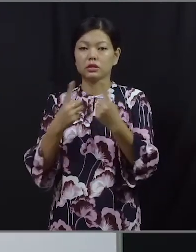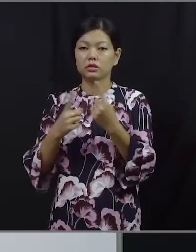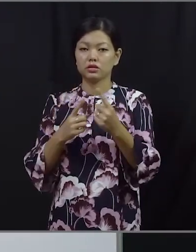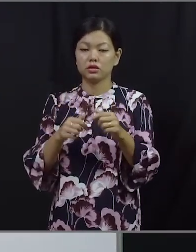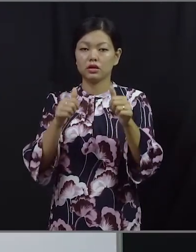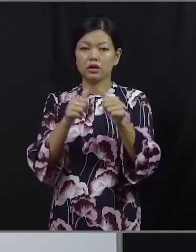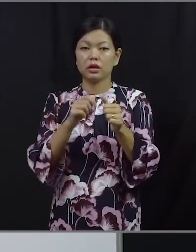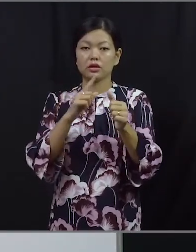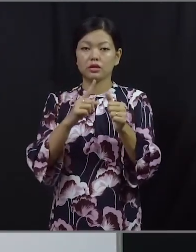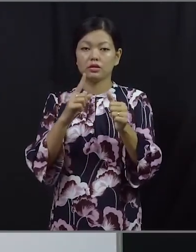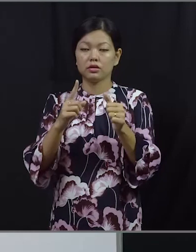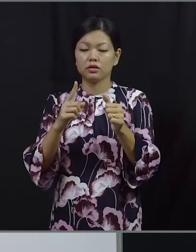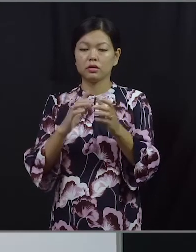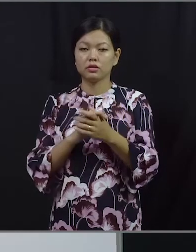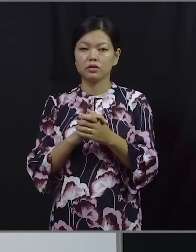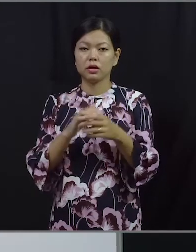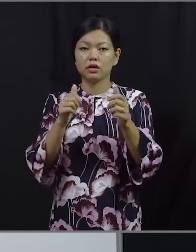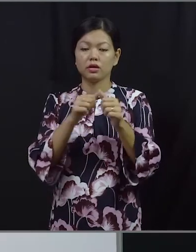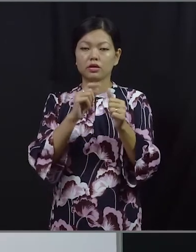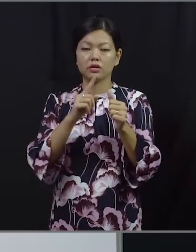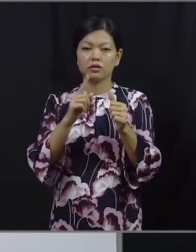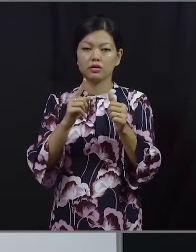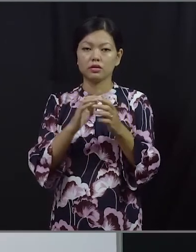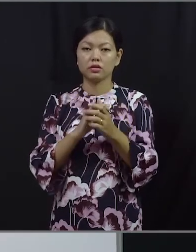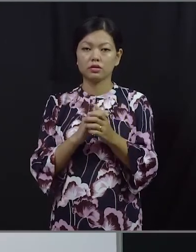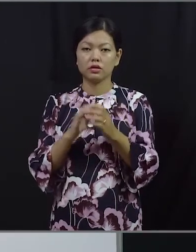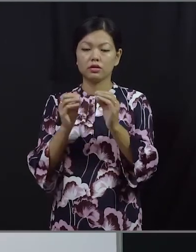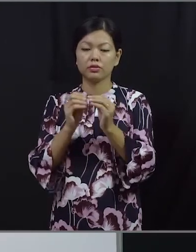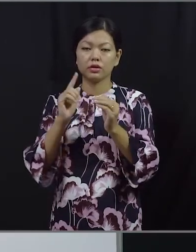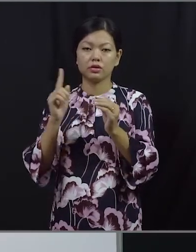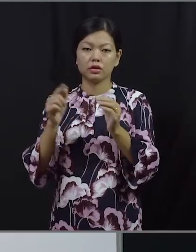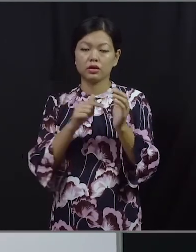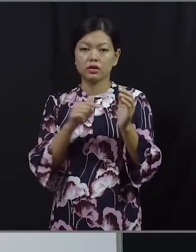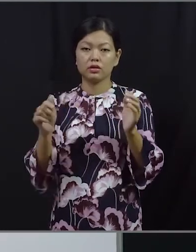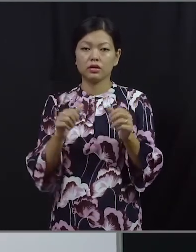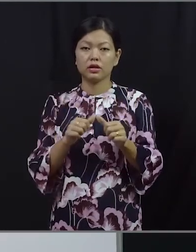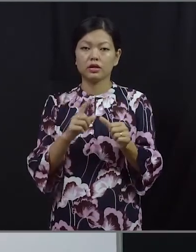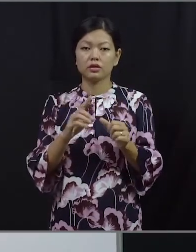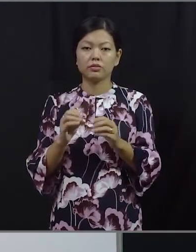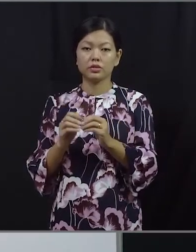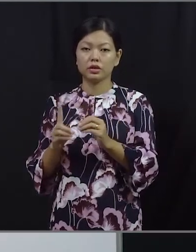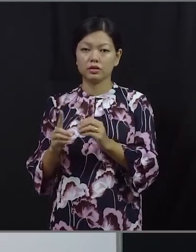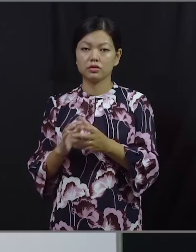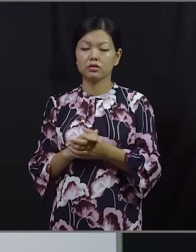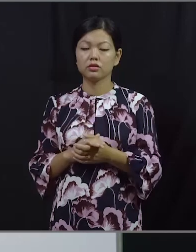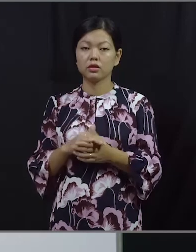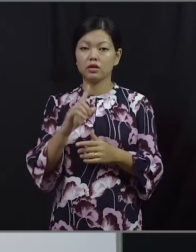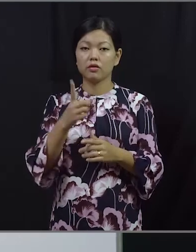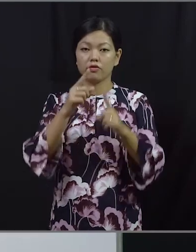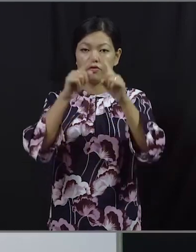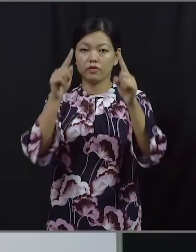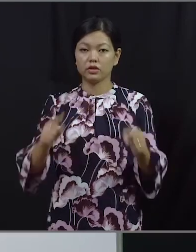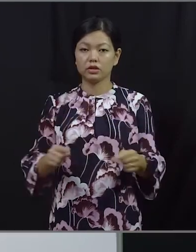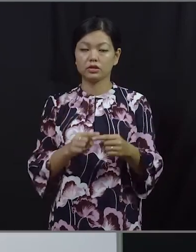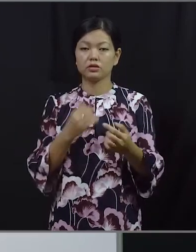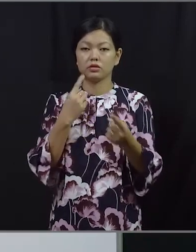A double dash B double dash B double dash divided by A dash B dash. Okay, first let's check the